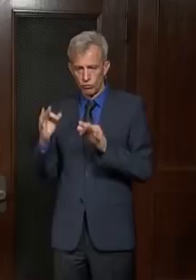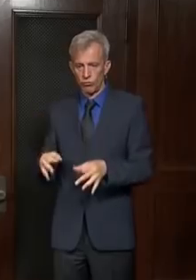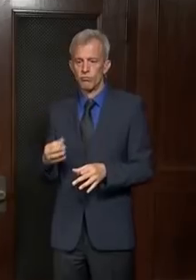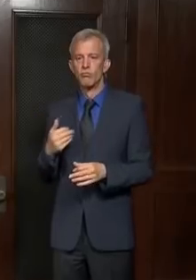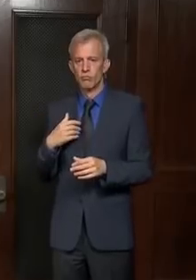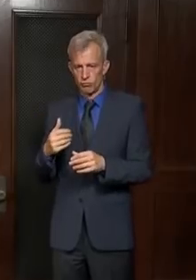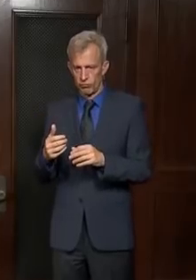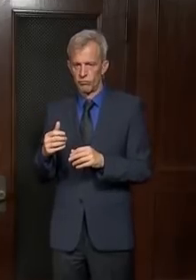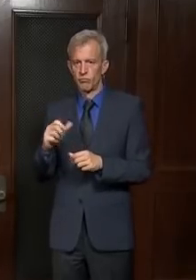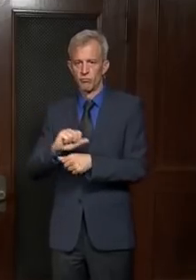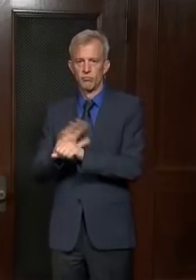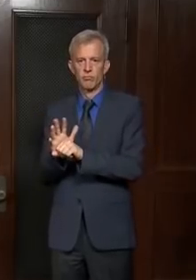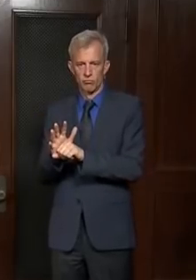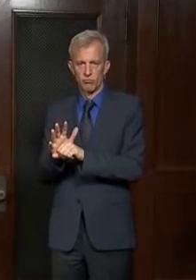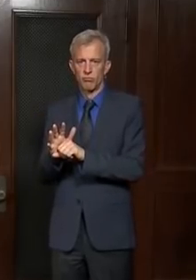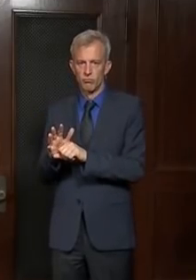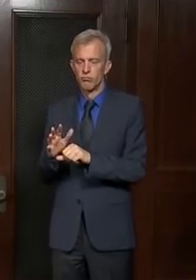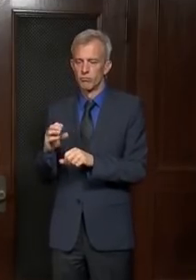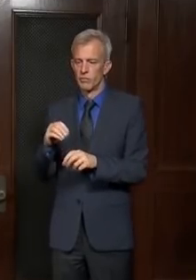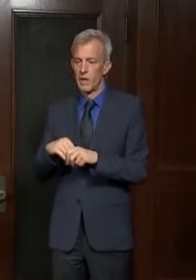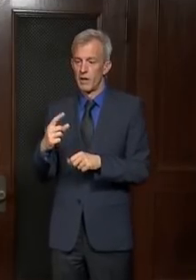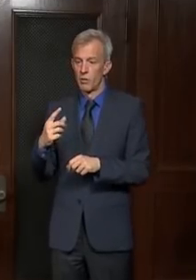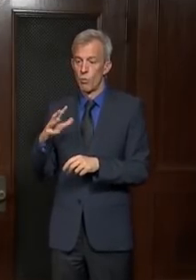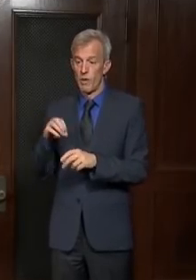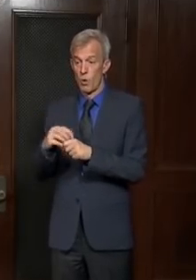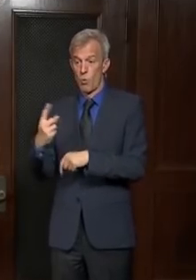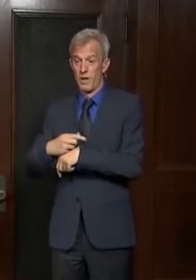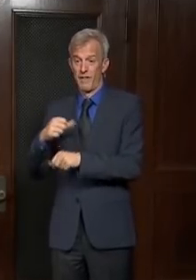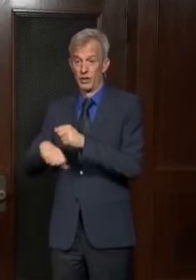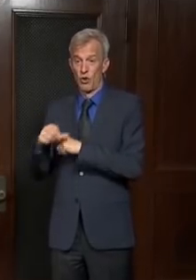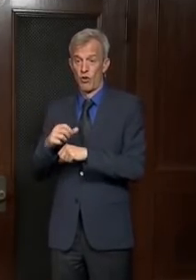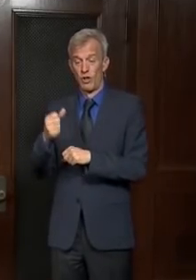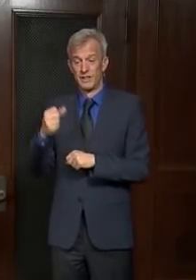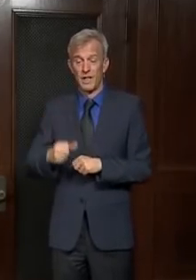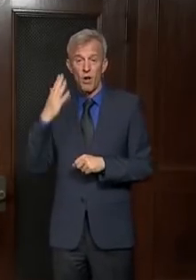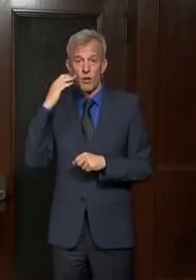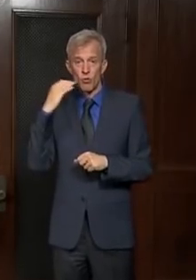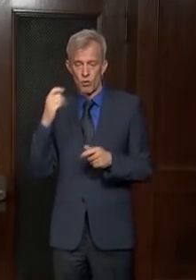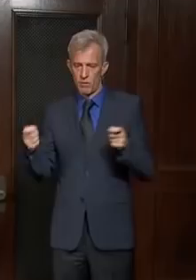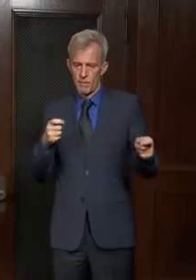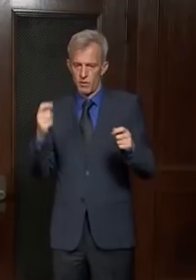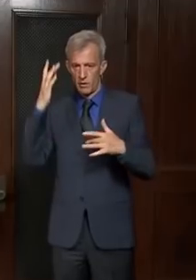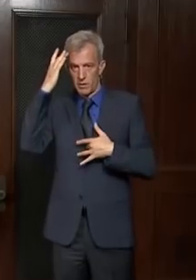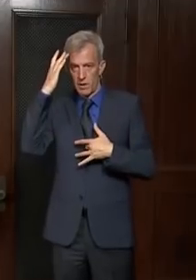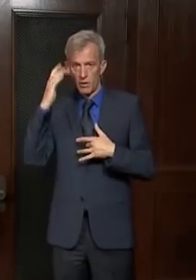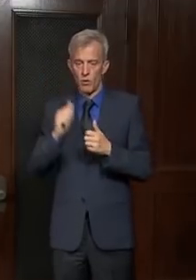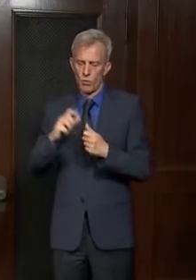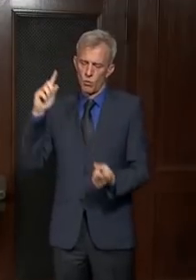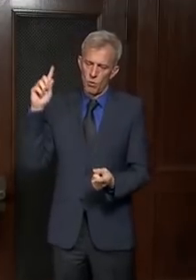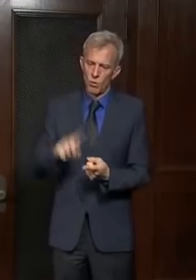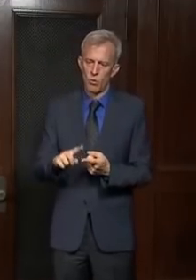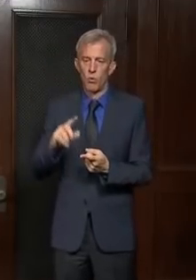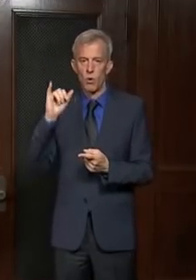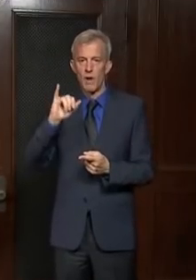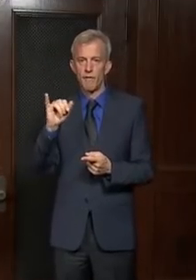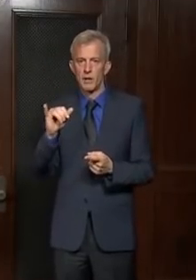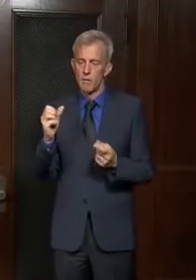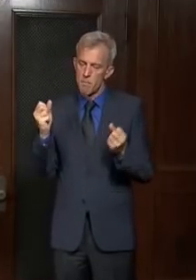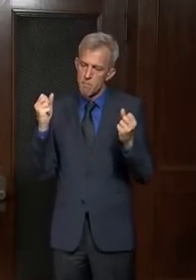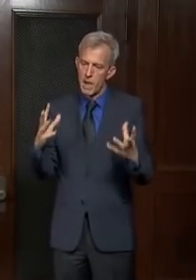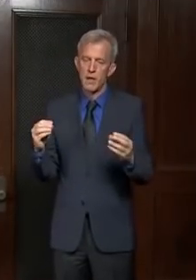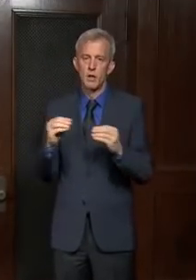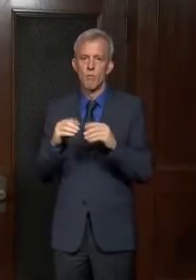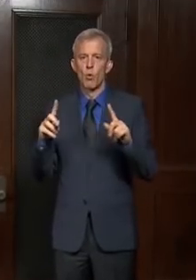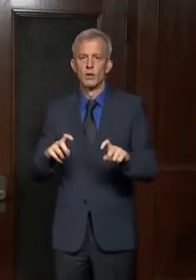COVID-19 within a day of each other, but South Korea had more success, managing the virus with far fewer infections, with many more tests,